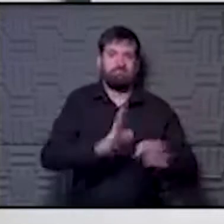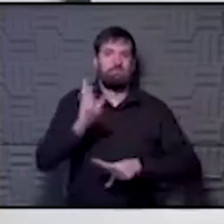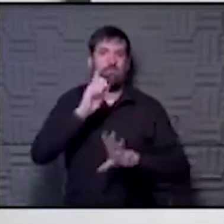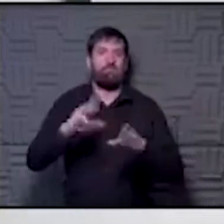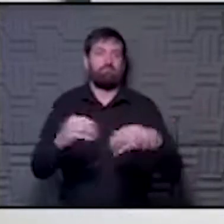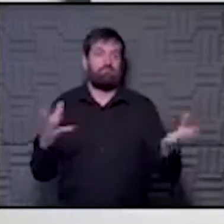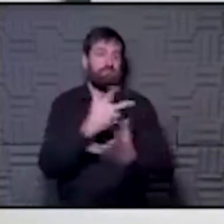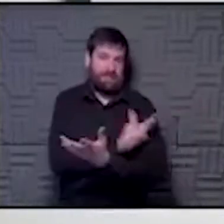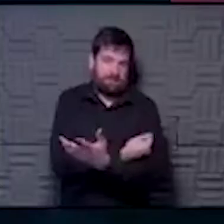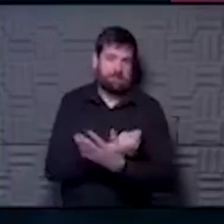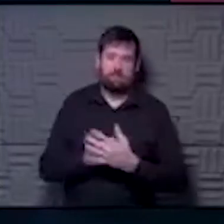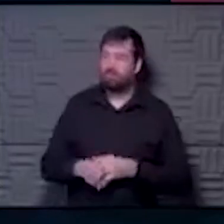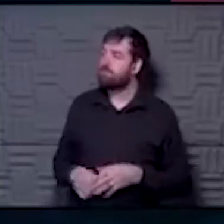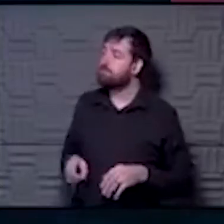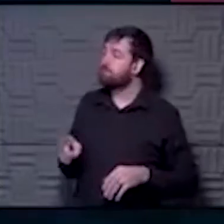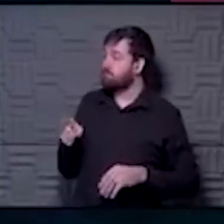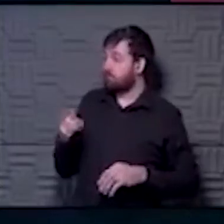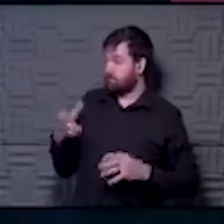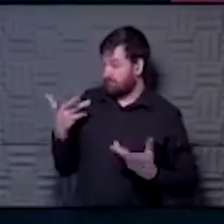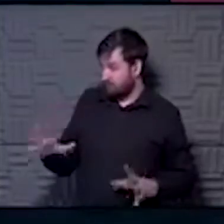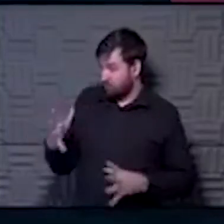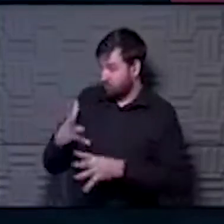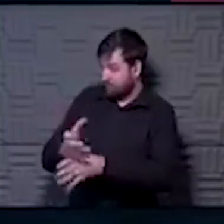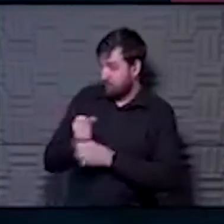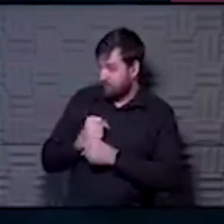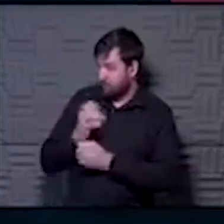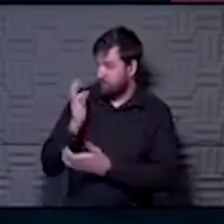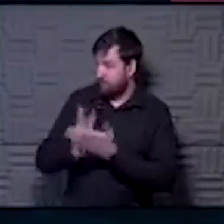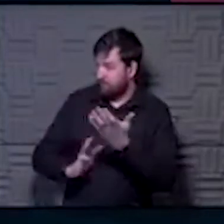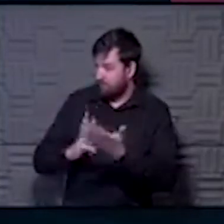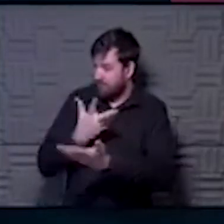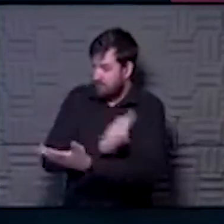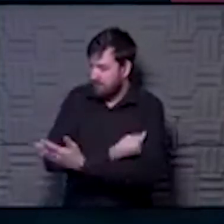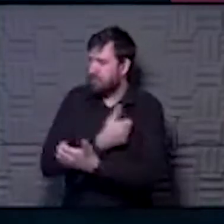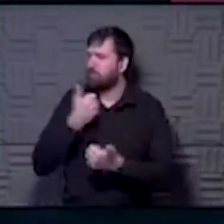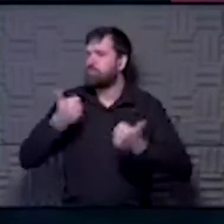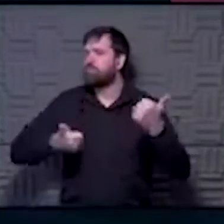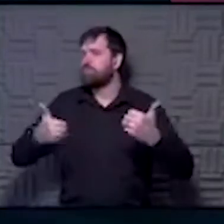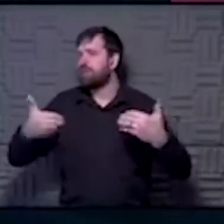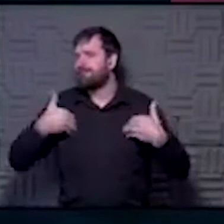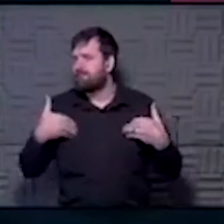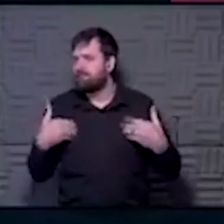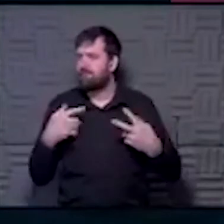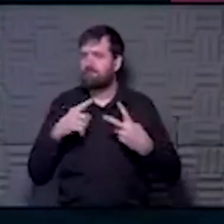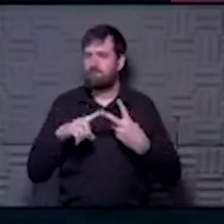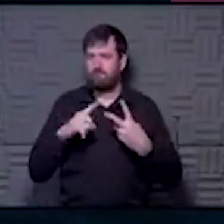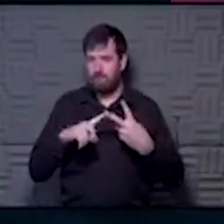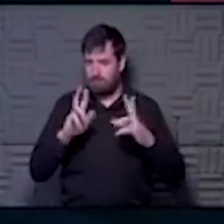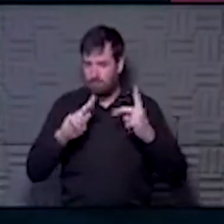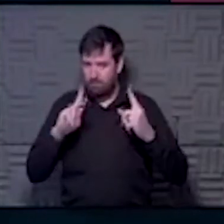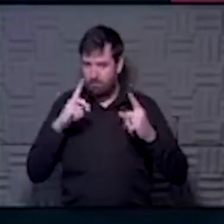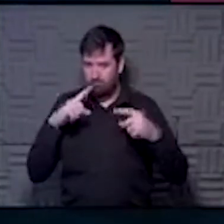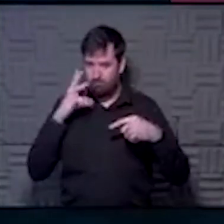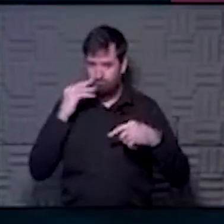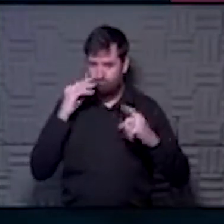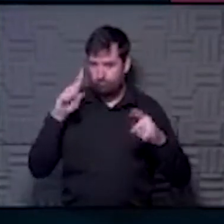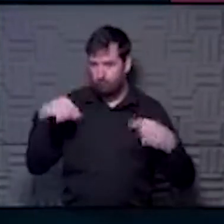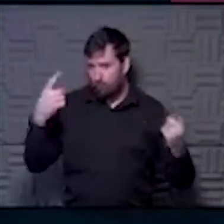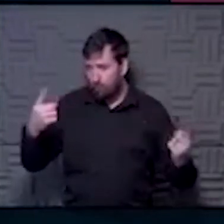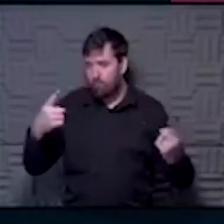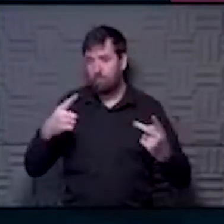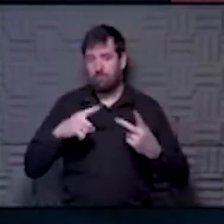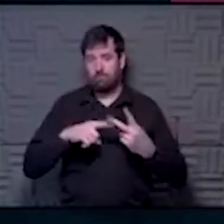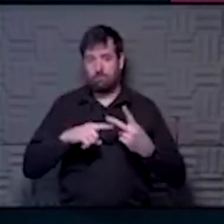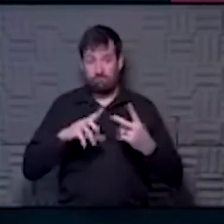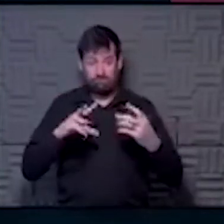time. So you've gotten some vaccine. Talk to us about which one you've gotten. How have folks done with it? Have you been able